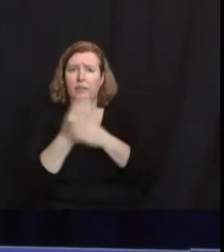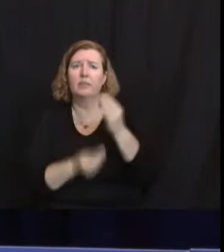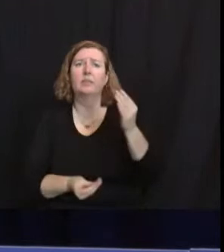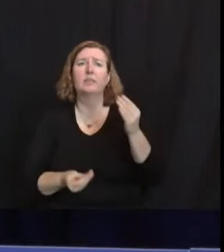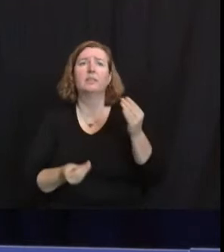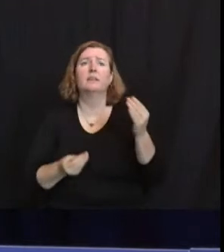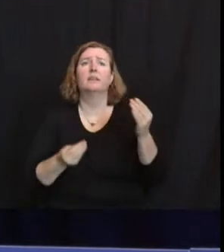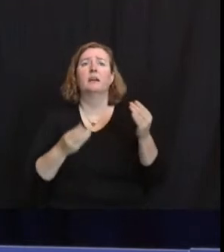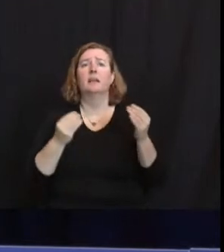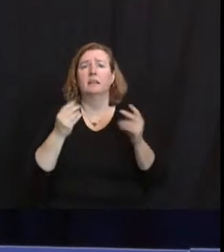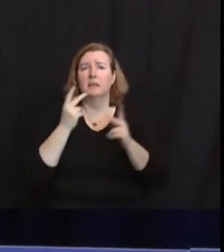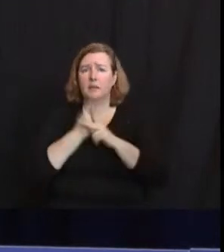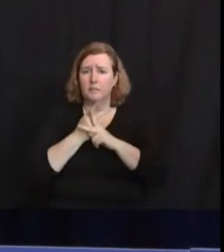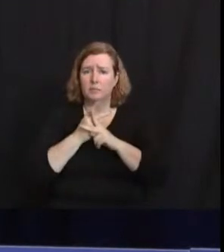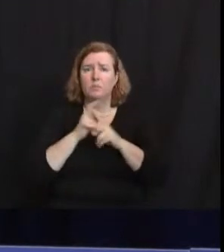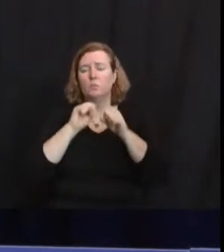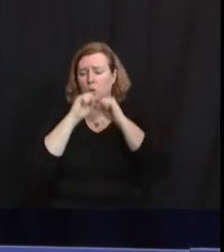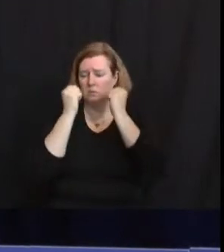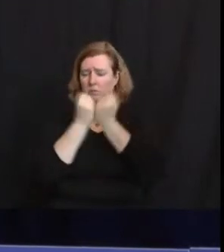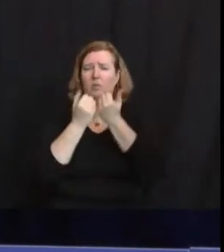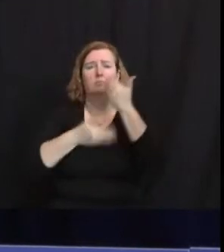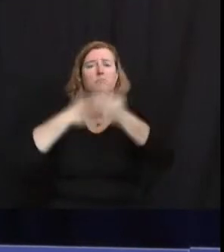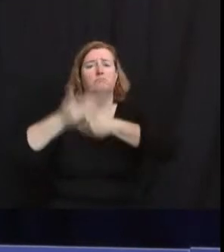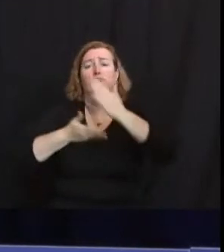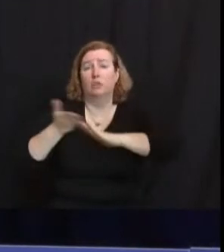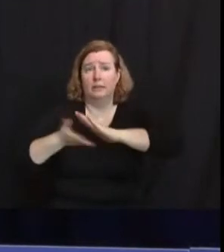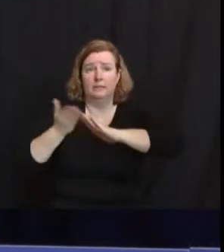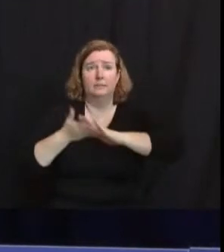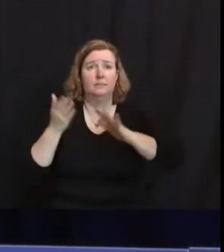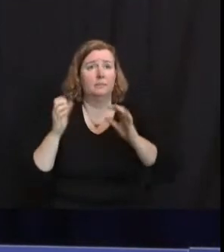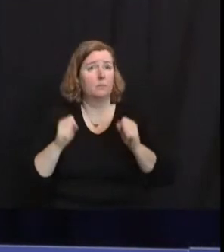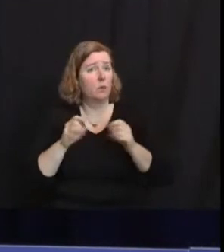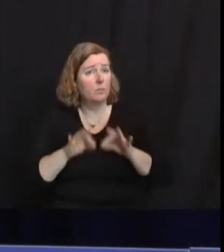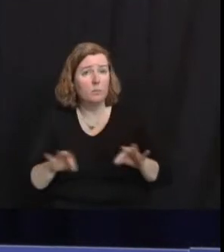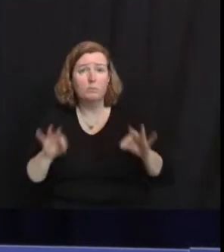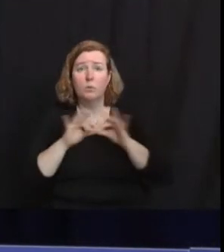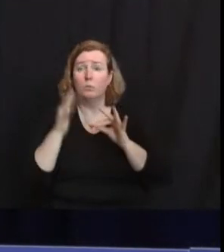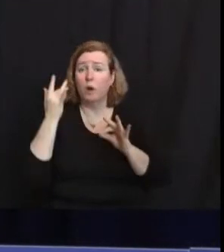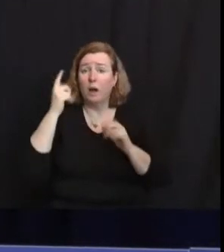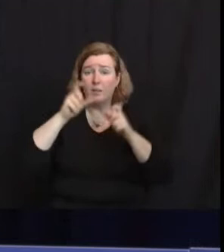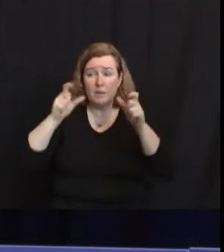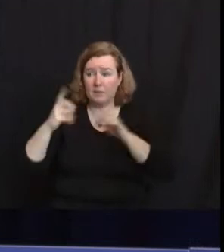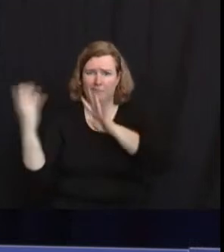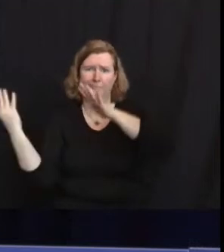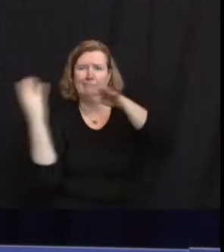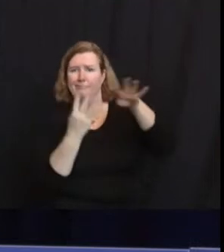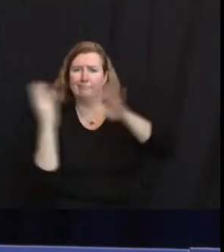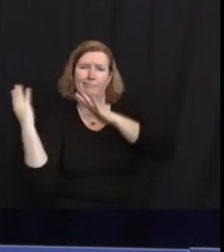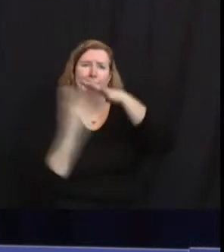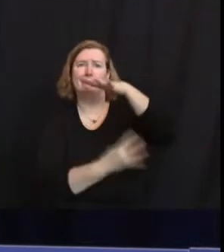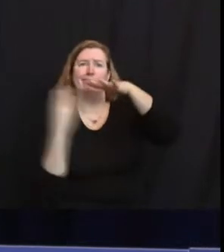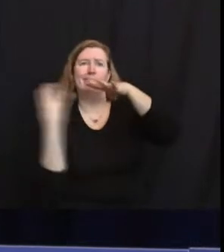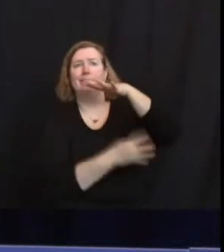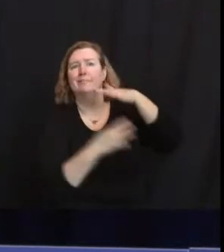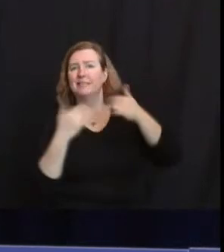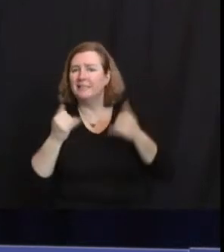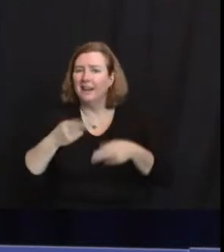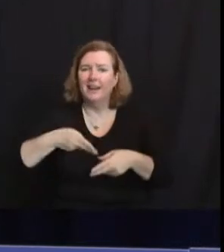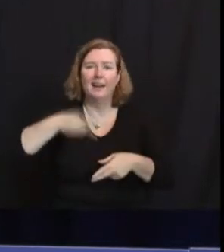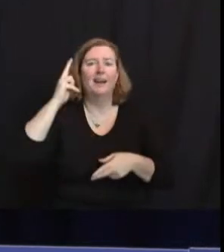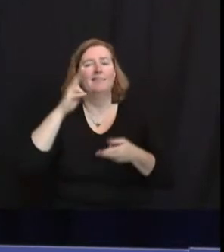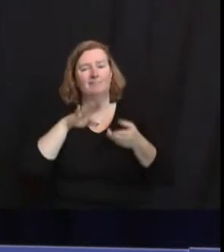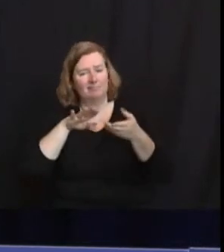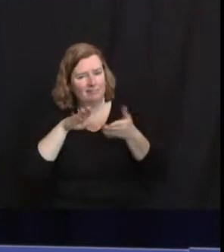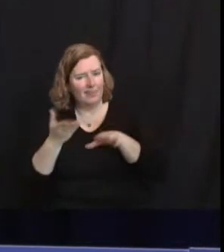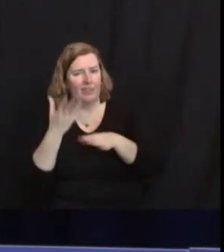functioning. This is especially important given the levels of hospitalizations and deaths we are still experiencing